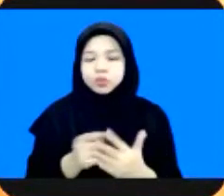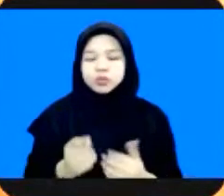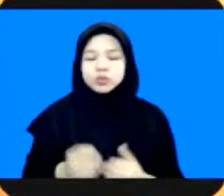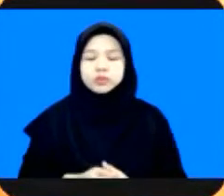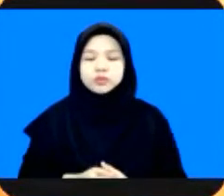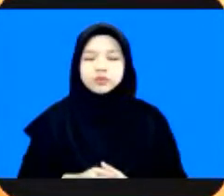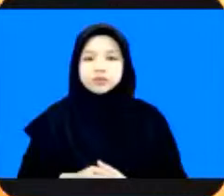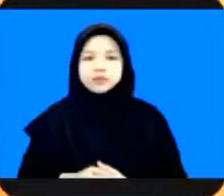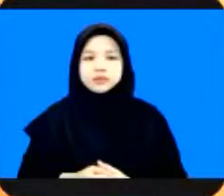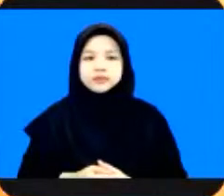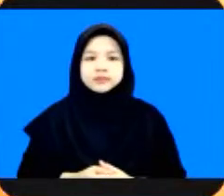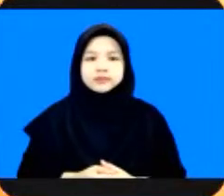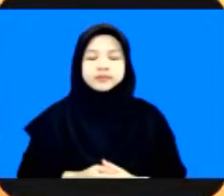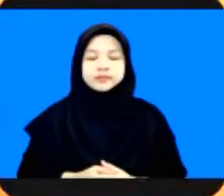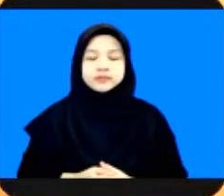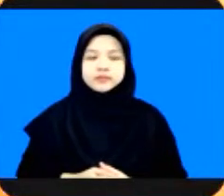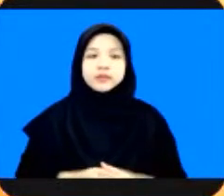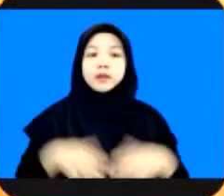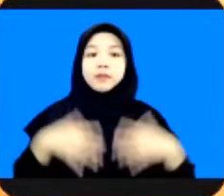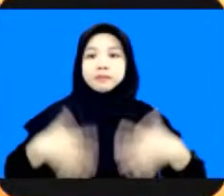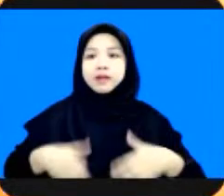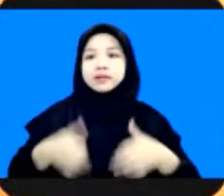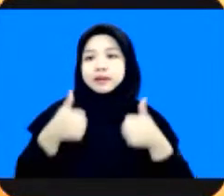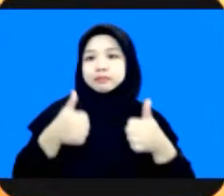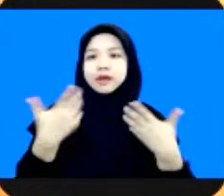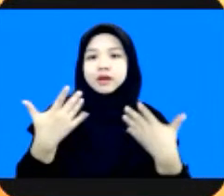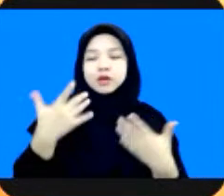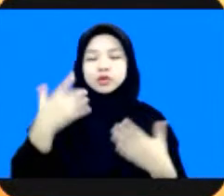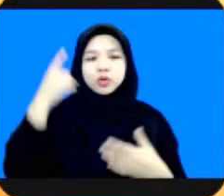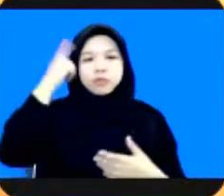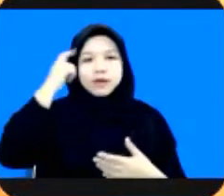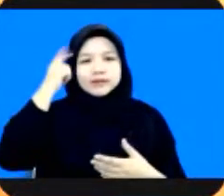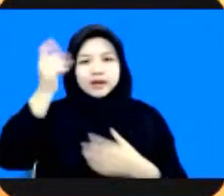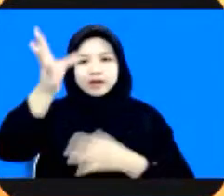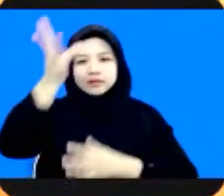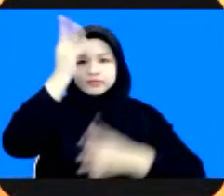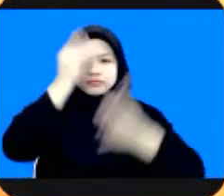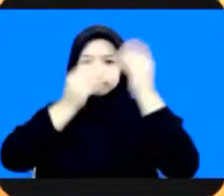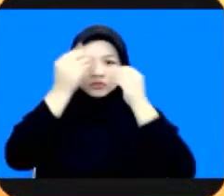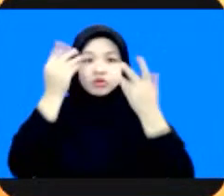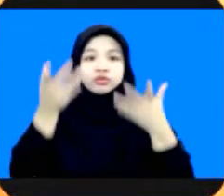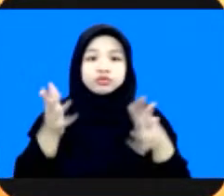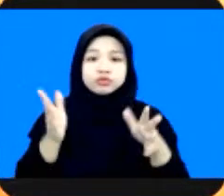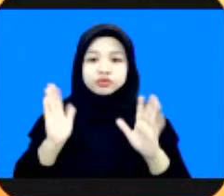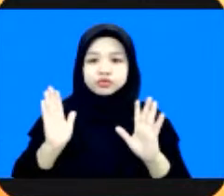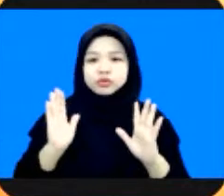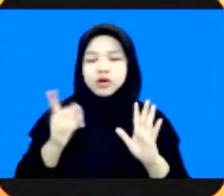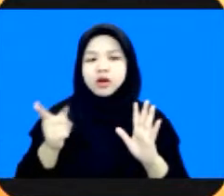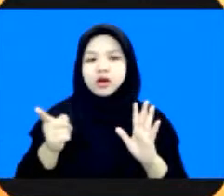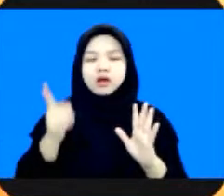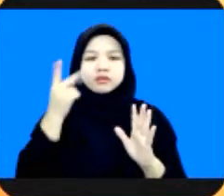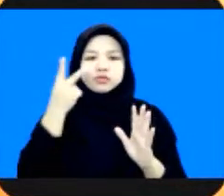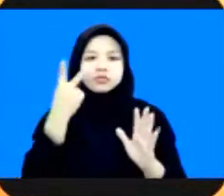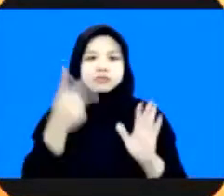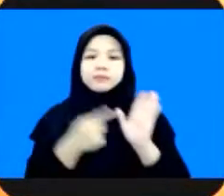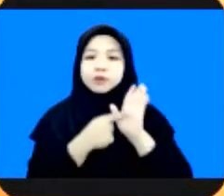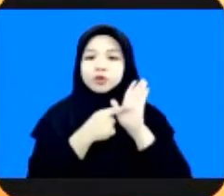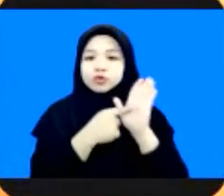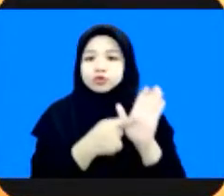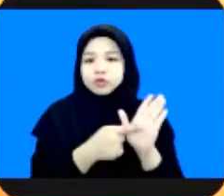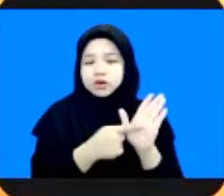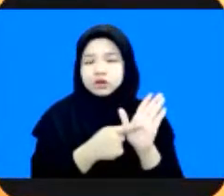share and discuss? Also to critically reflect what is the pattern and what is the upcoming